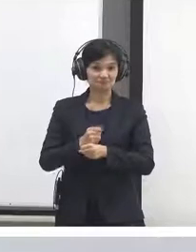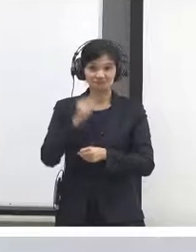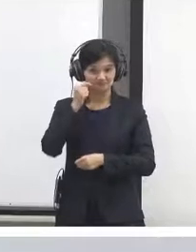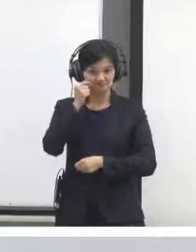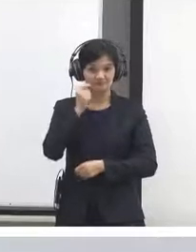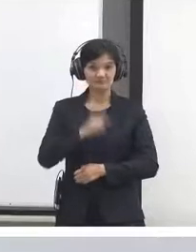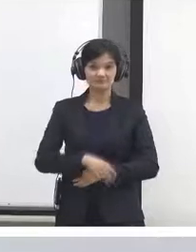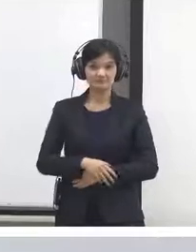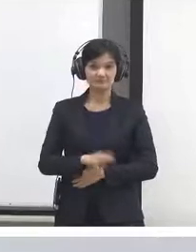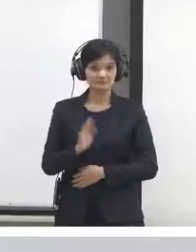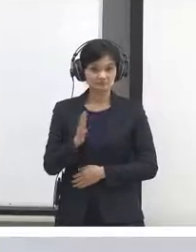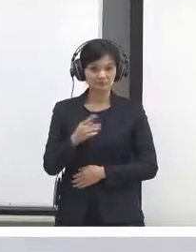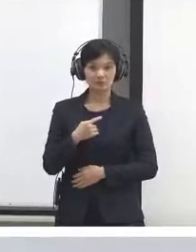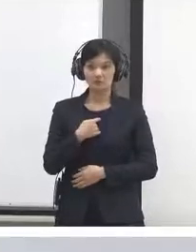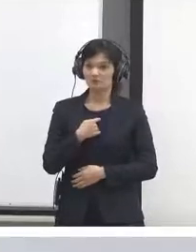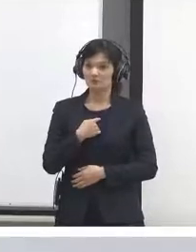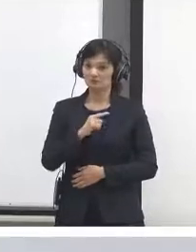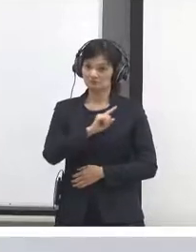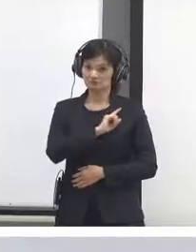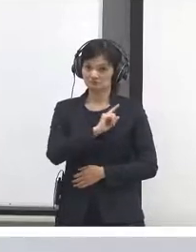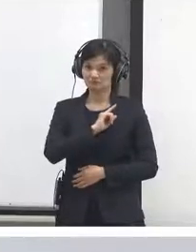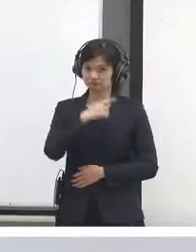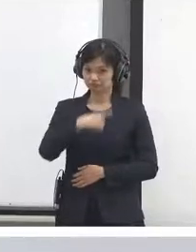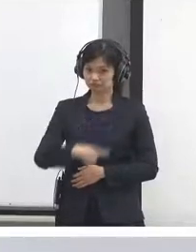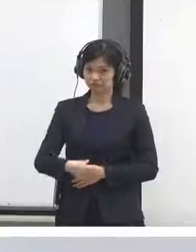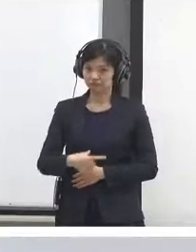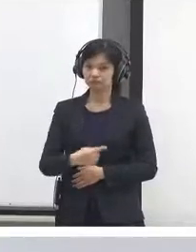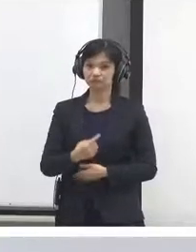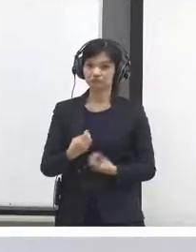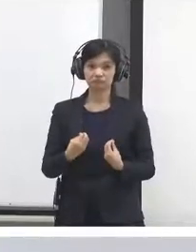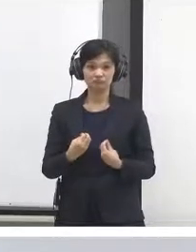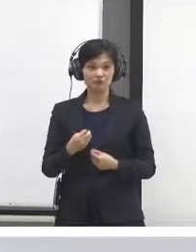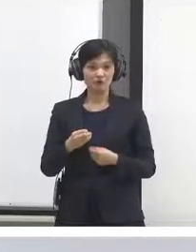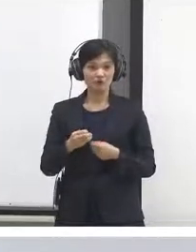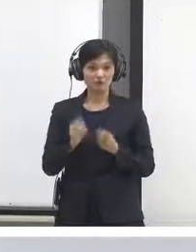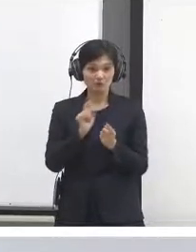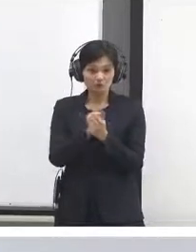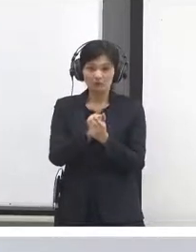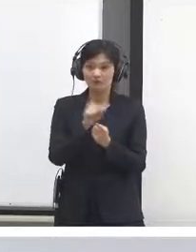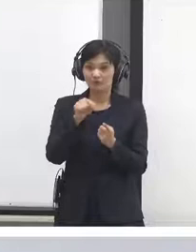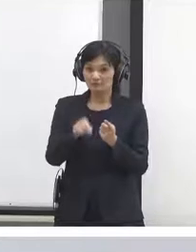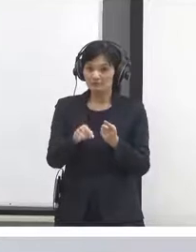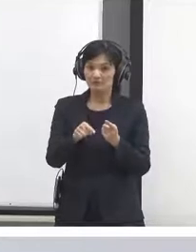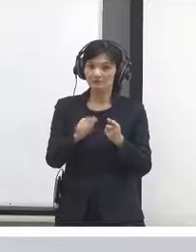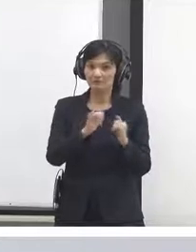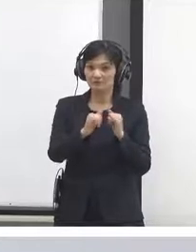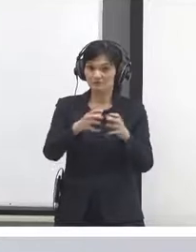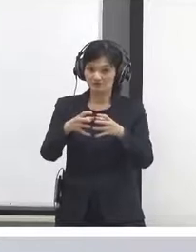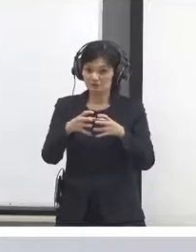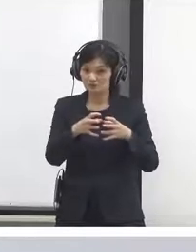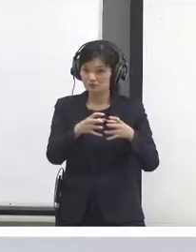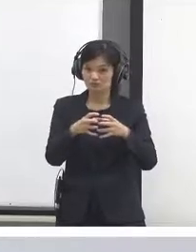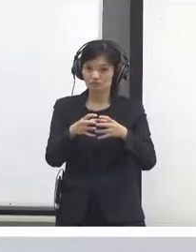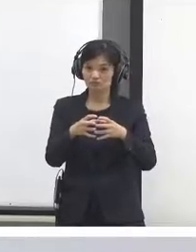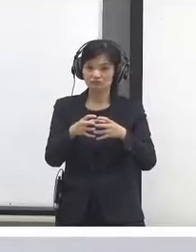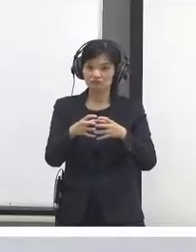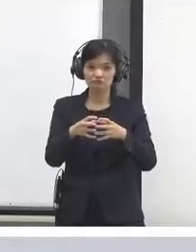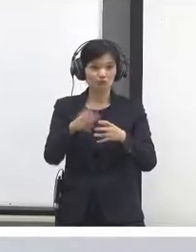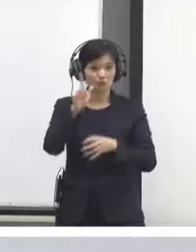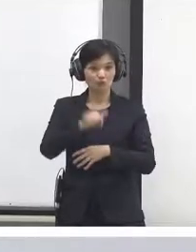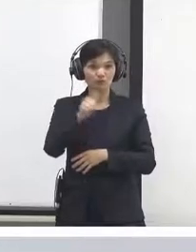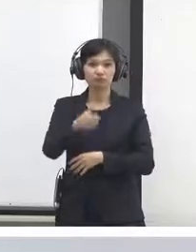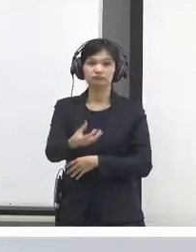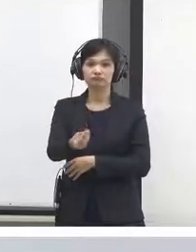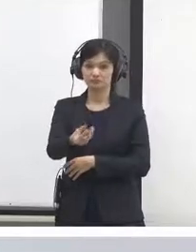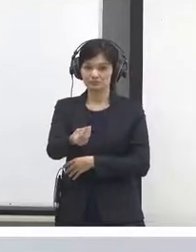the open source community, and And also, I didn't have a lot of working experience.